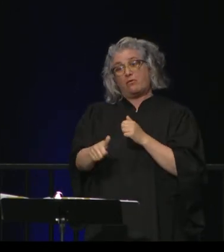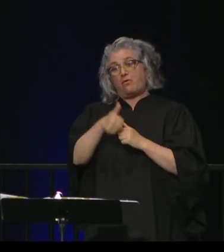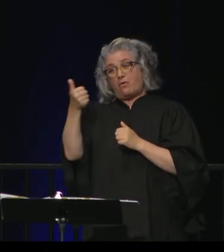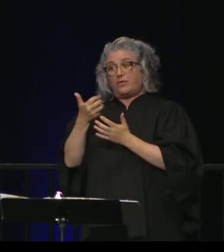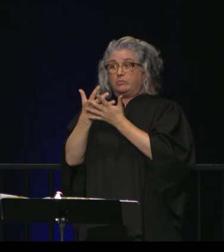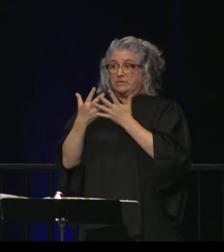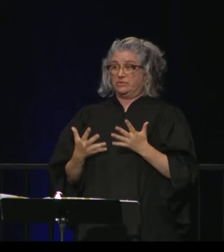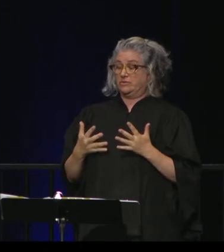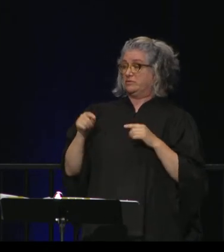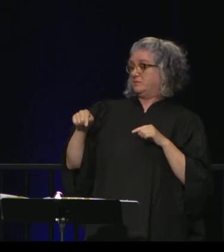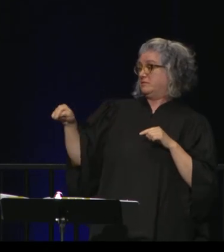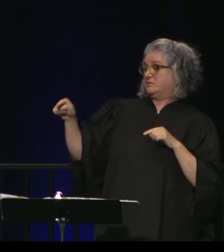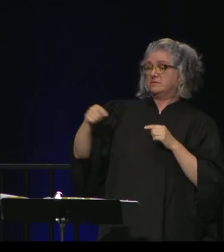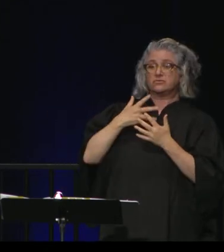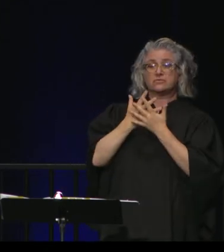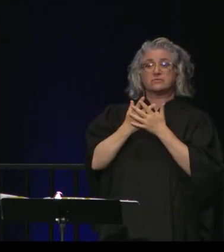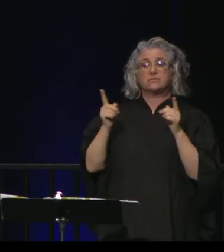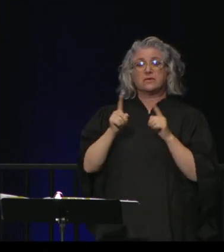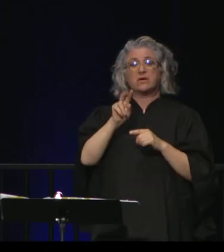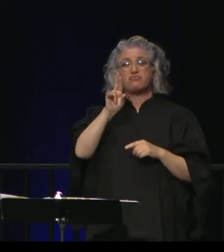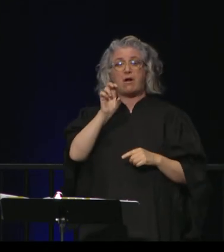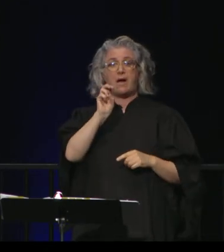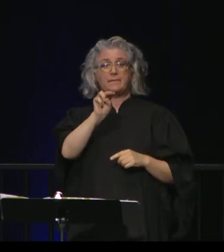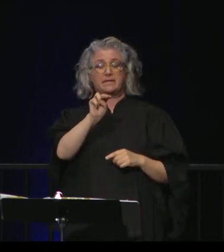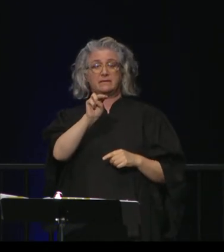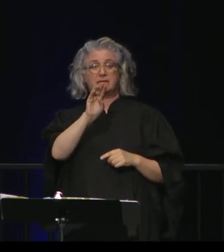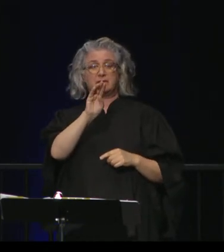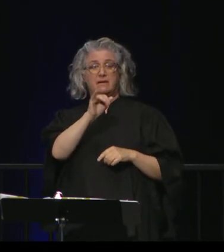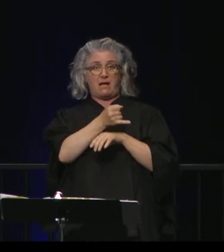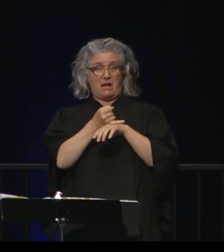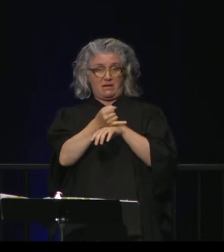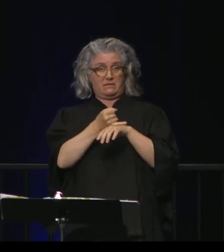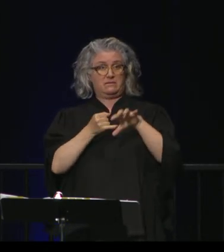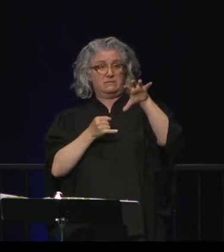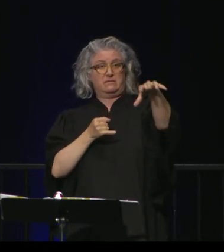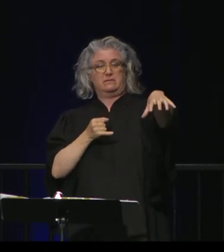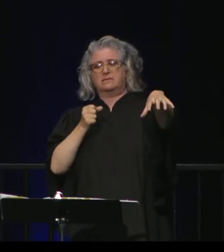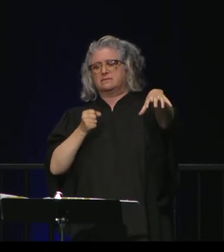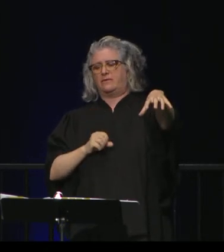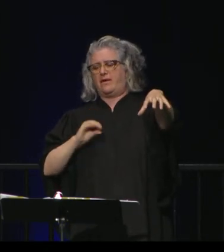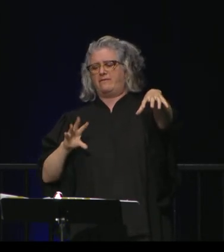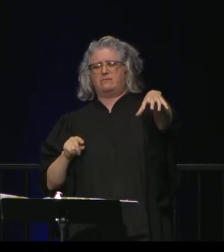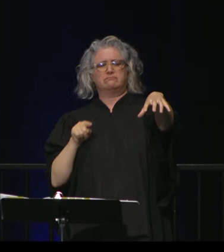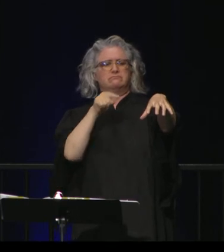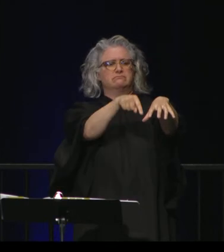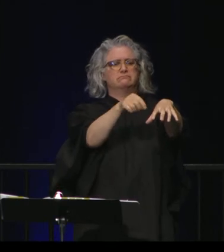jail located on Robben Island off the coast of South Africa.